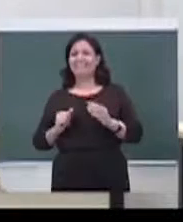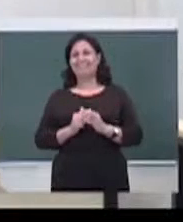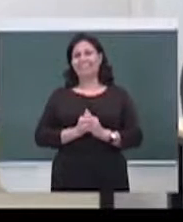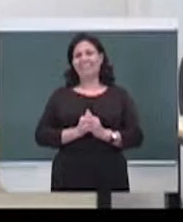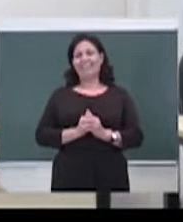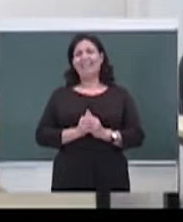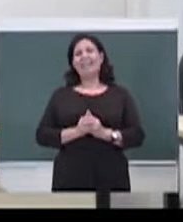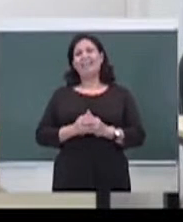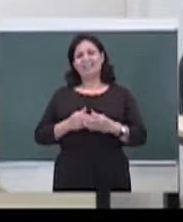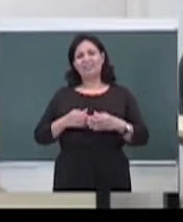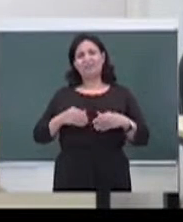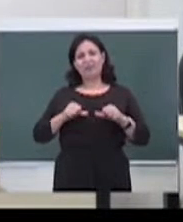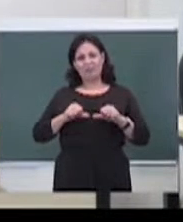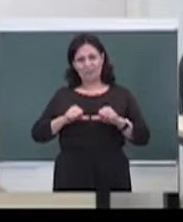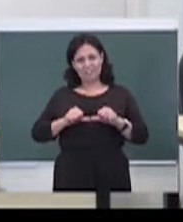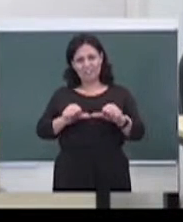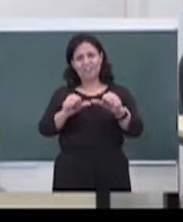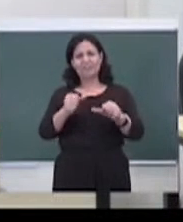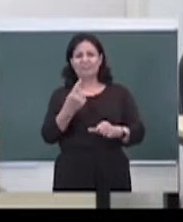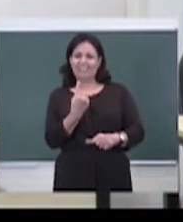do by yourselves at home.